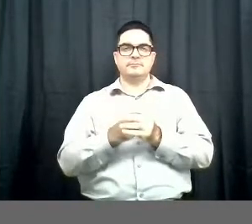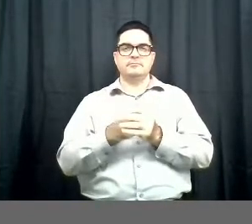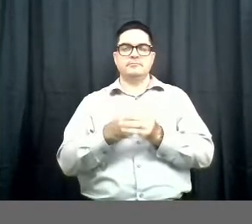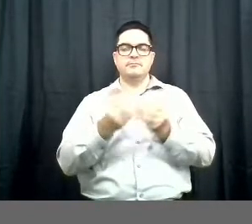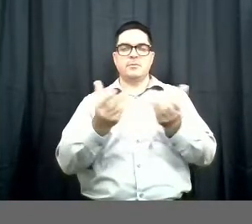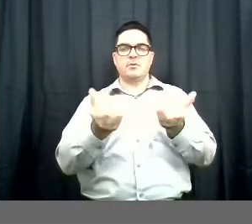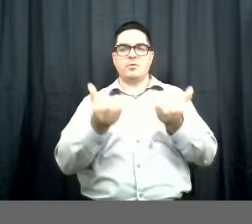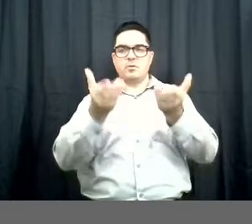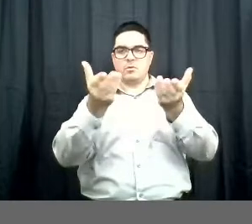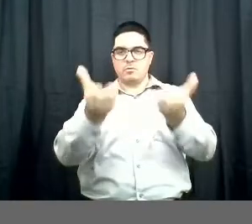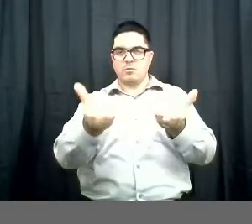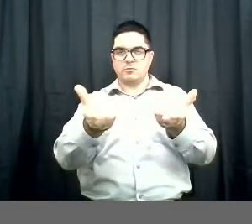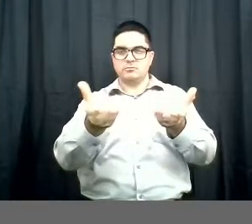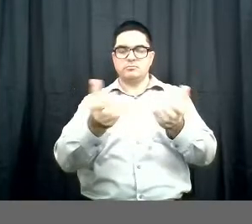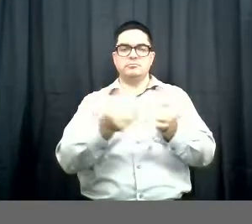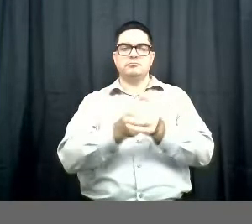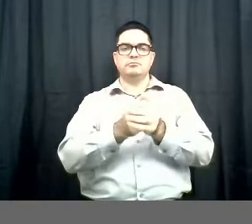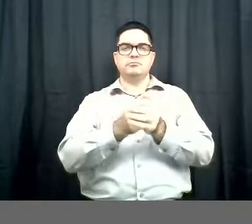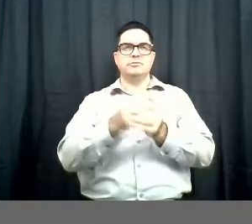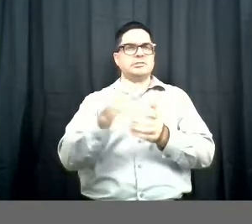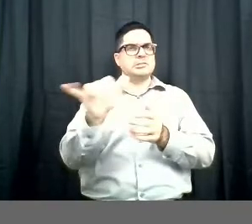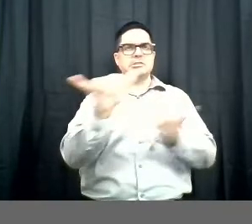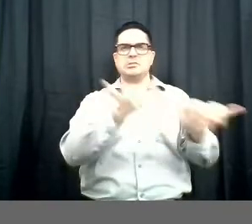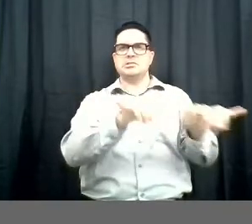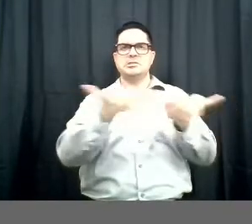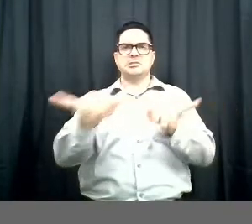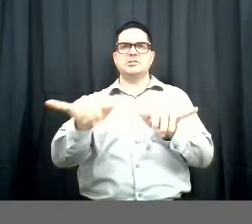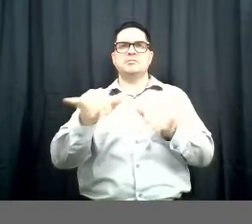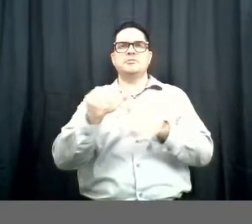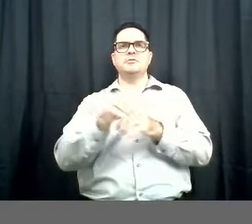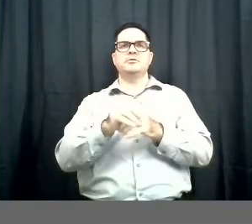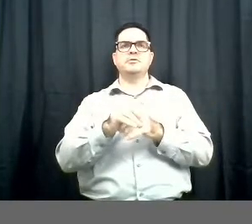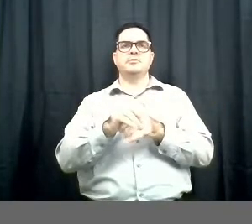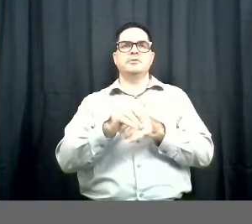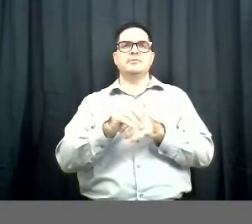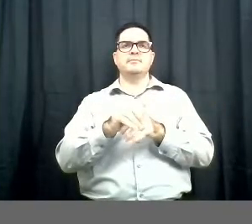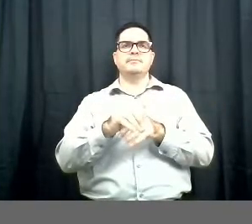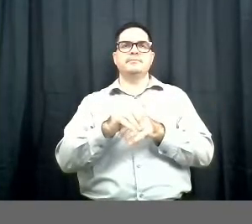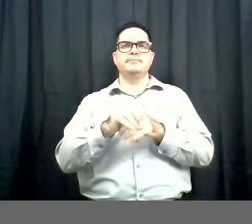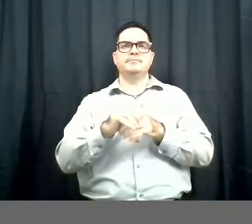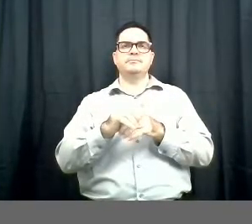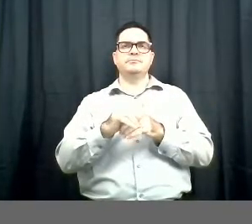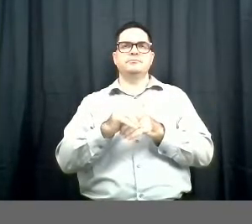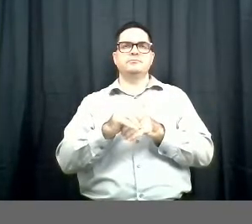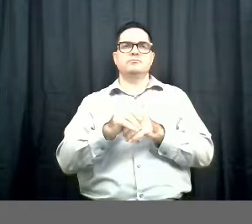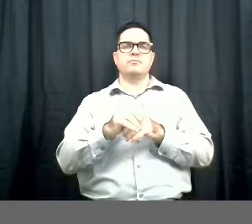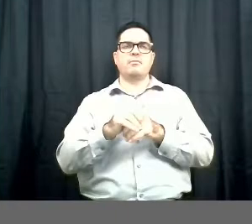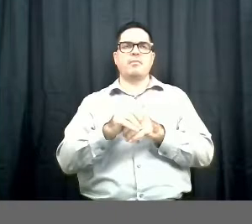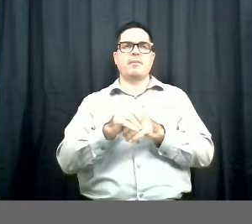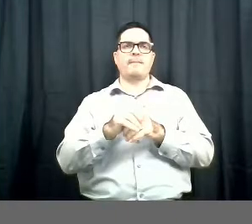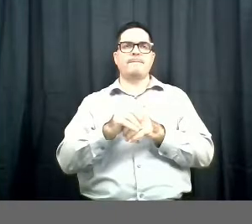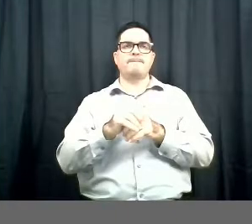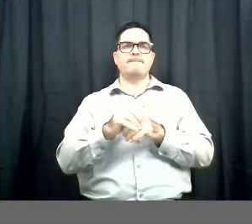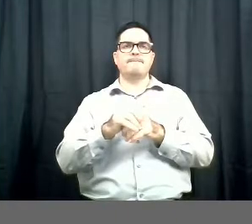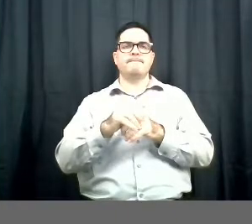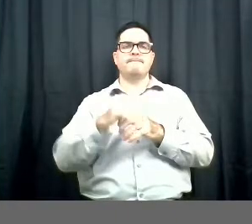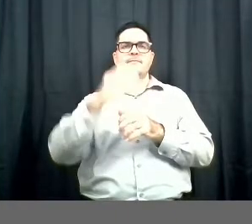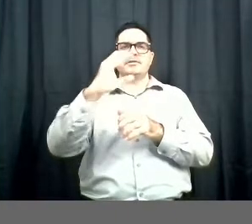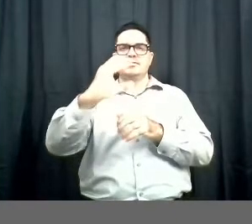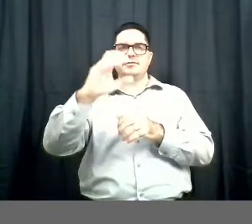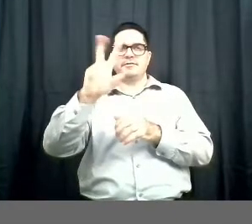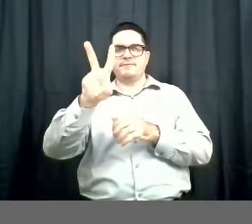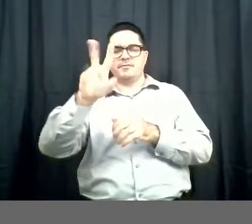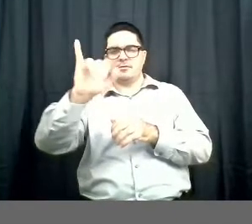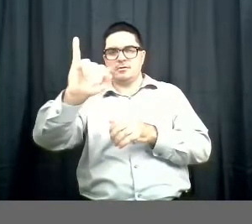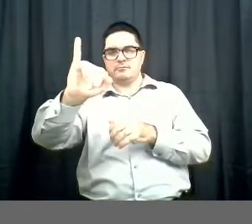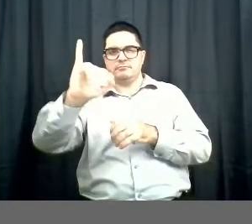to the August 18th proposal, with the notable exception of an additional contingent value instrument, or CVI.